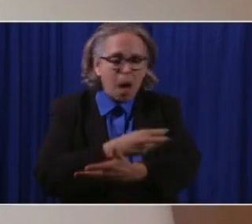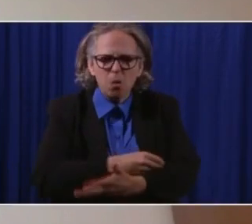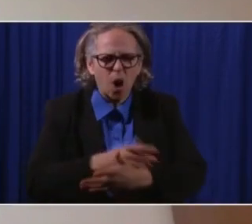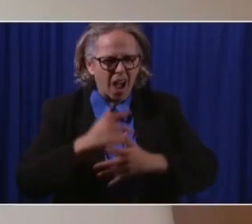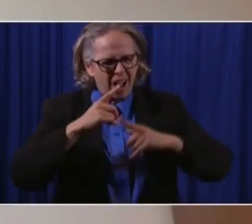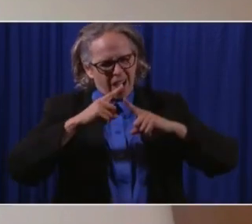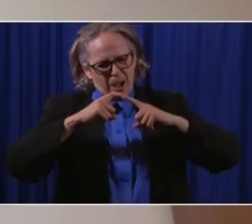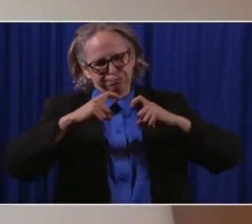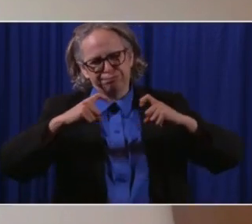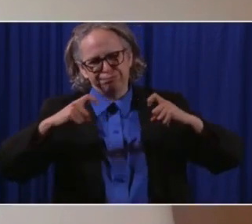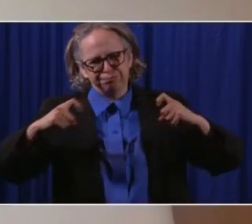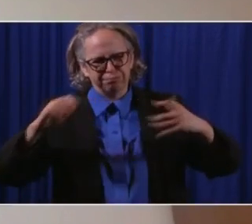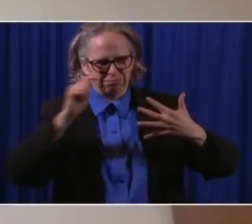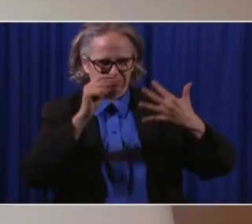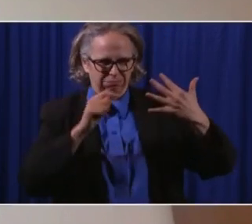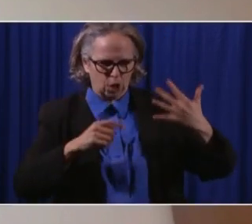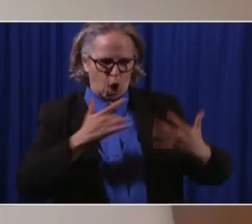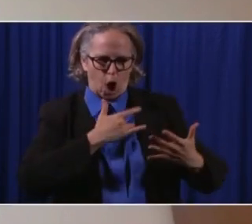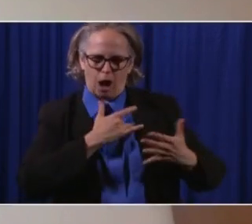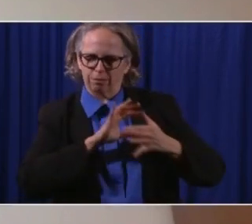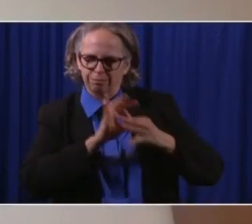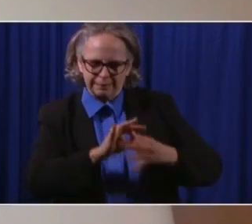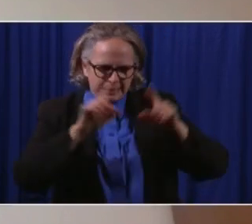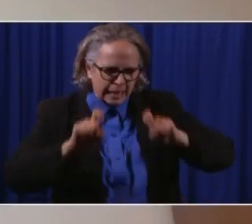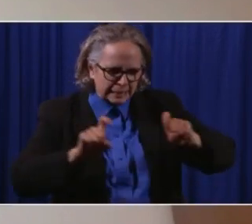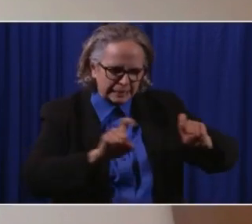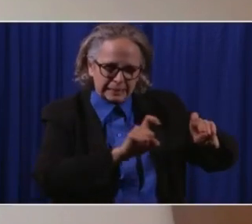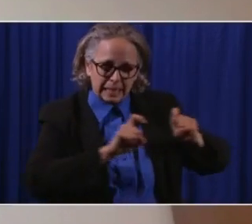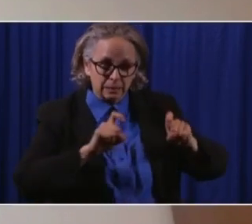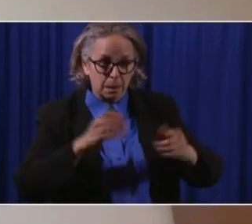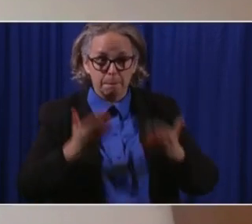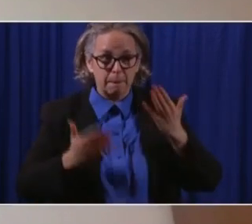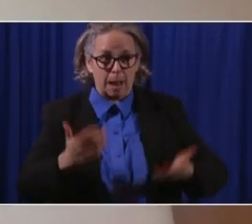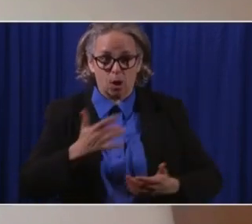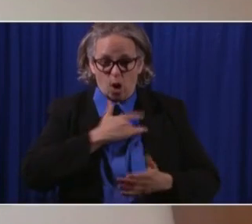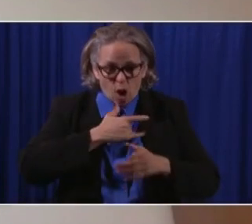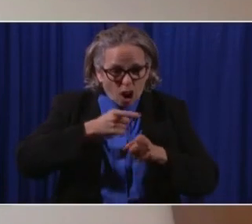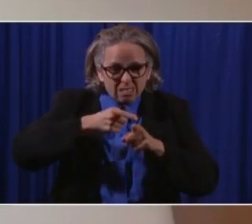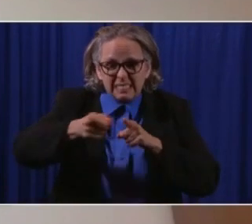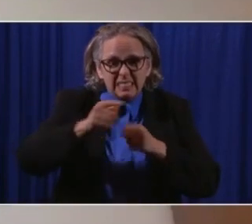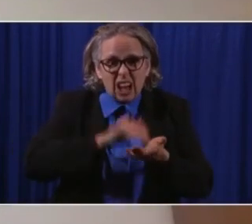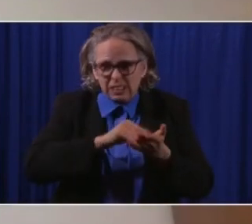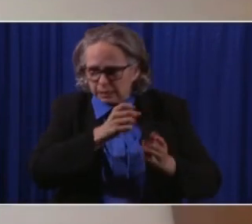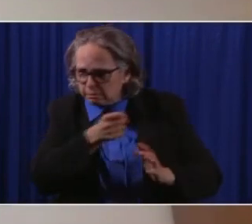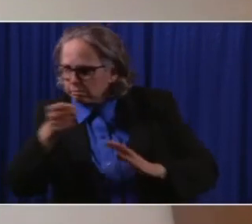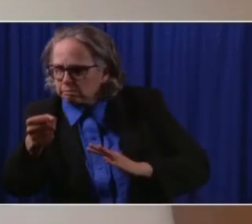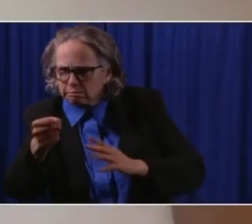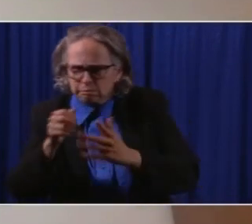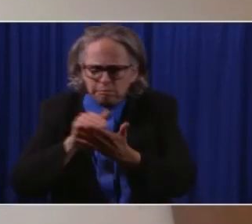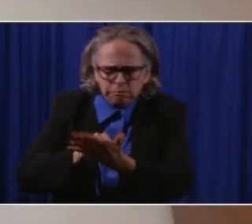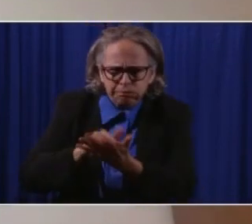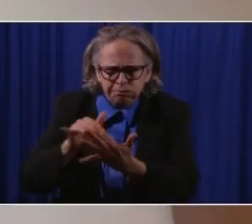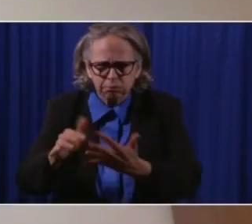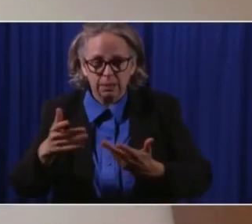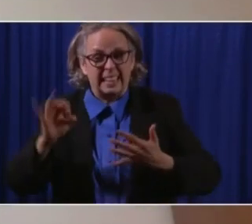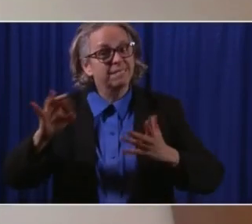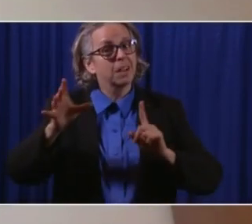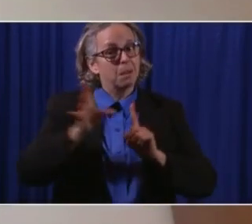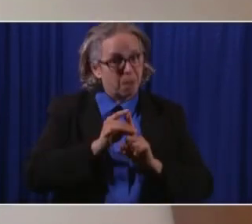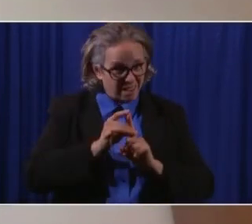cardiac tests, and the use of a cardiac specialist if needed. But I think anyone who's had been COVID positive needs to meet with their